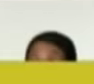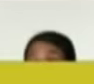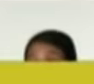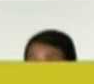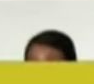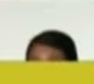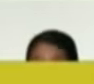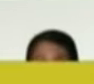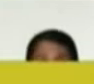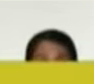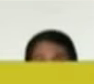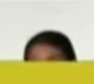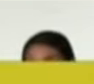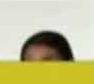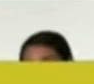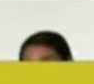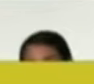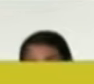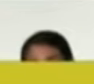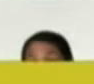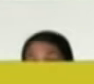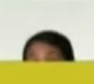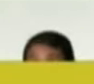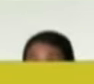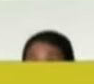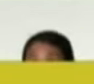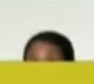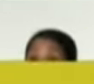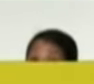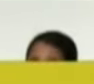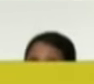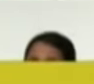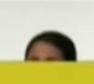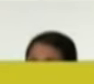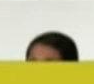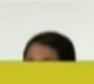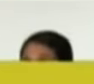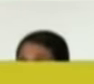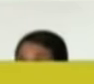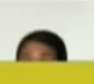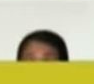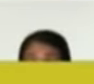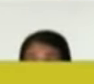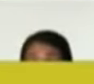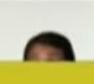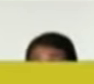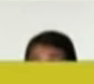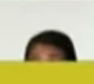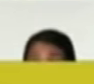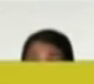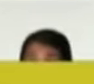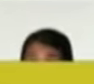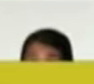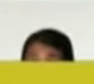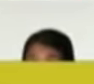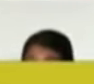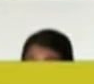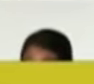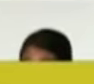to participate in this summit. We had participated in the South Africa summit, represented